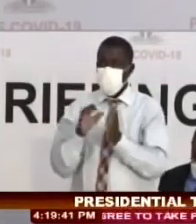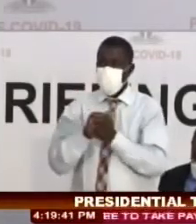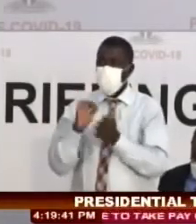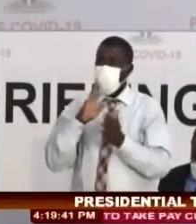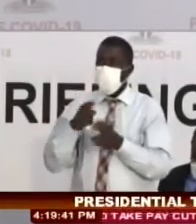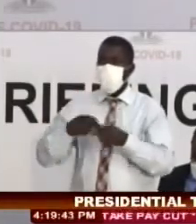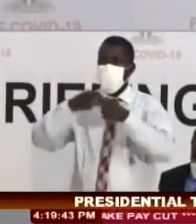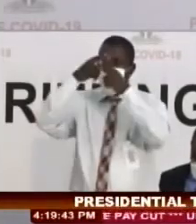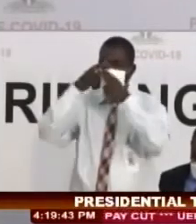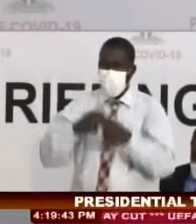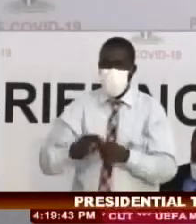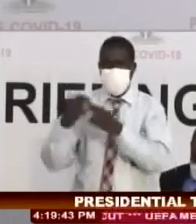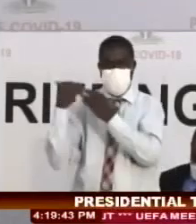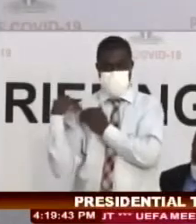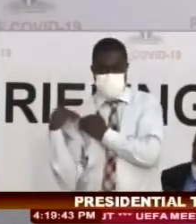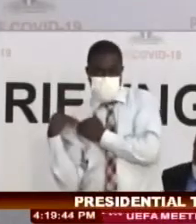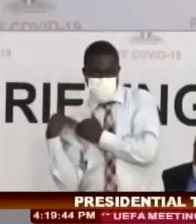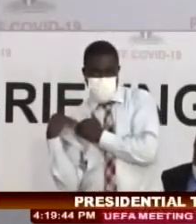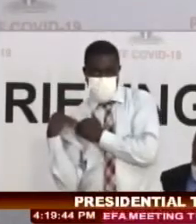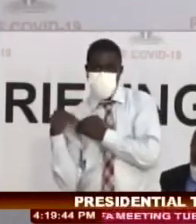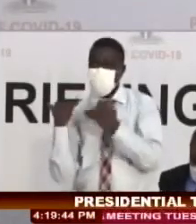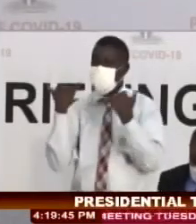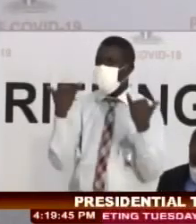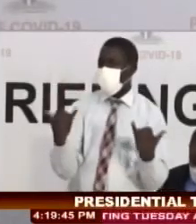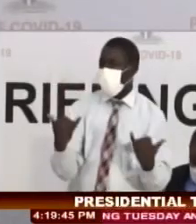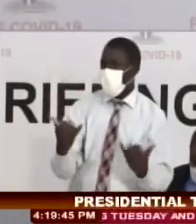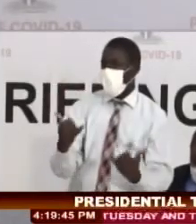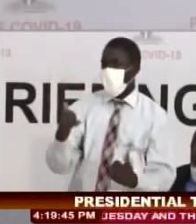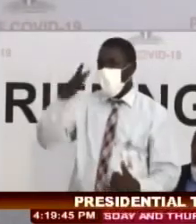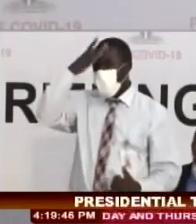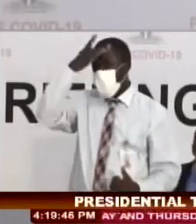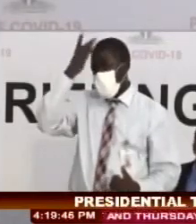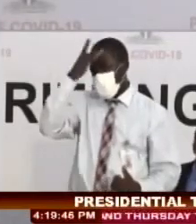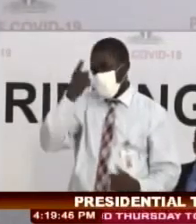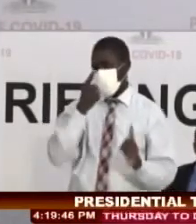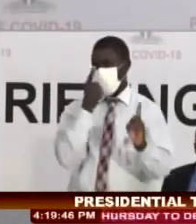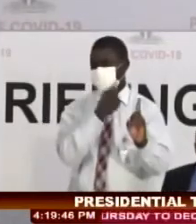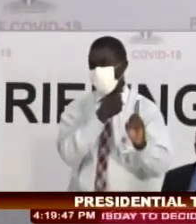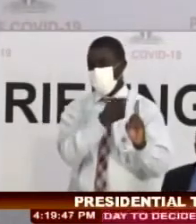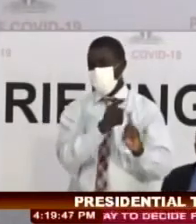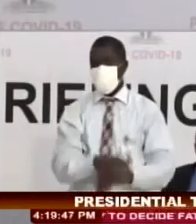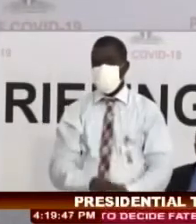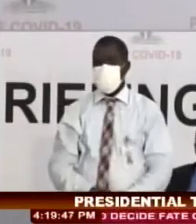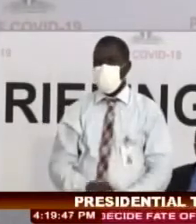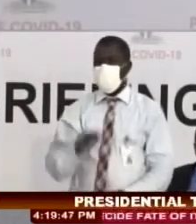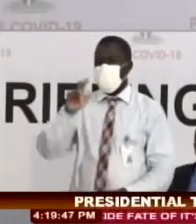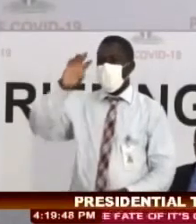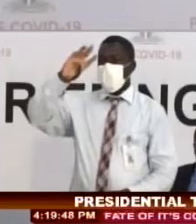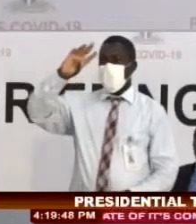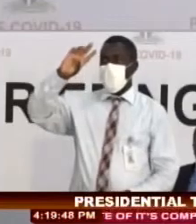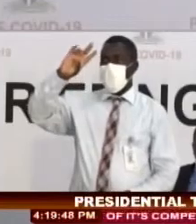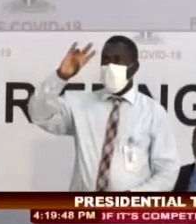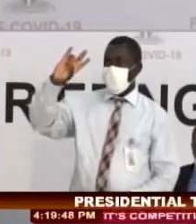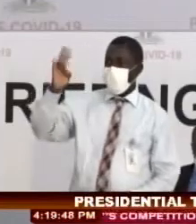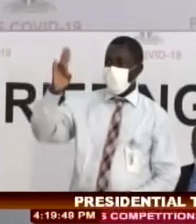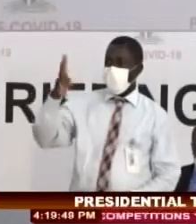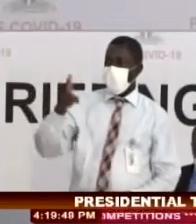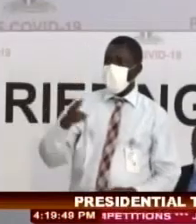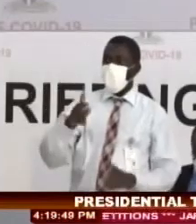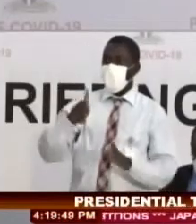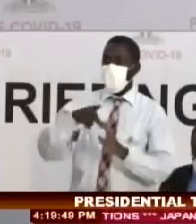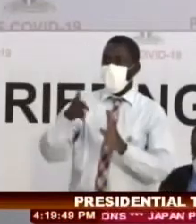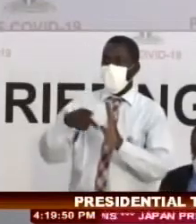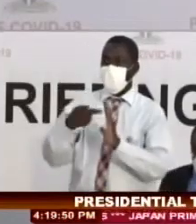radar, Kano. And 7, priority is being placed on